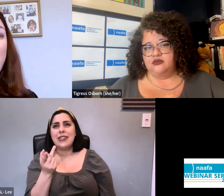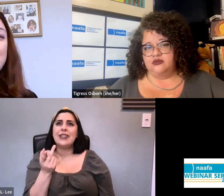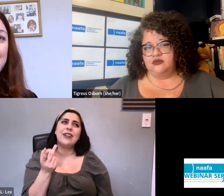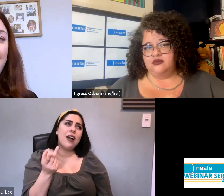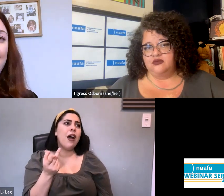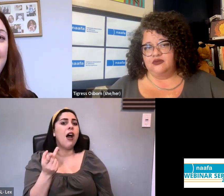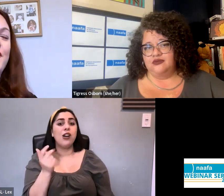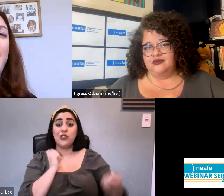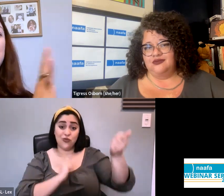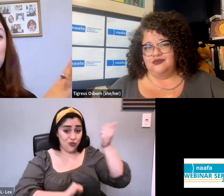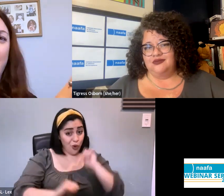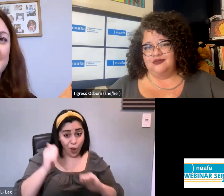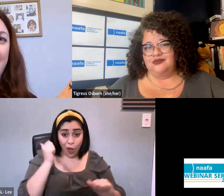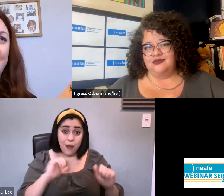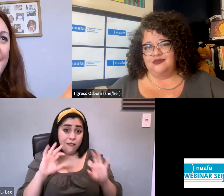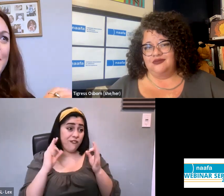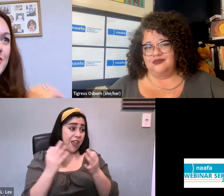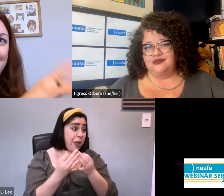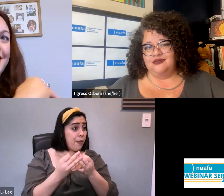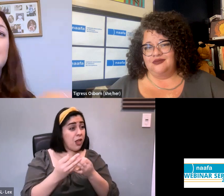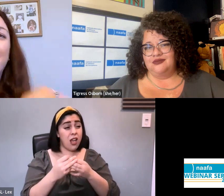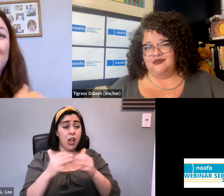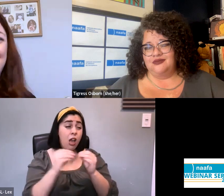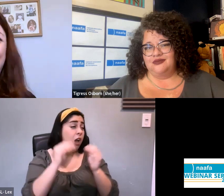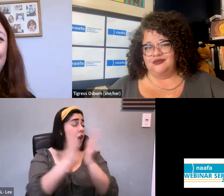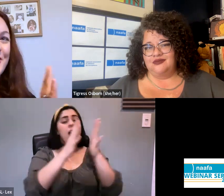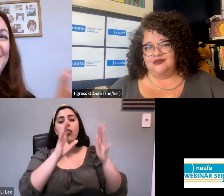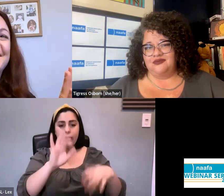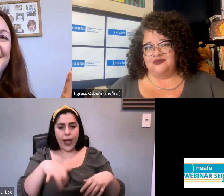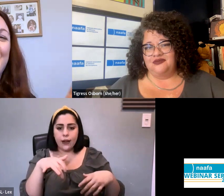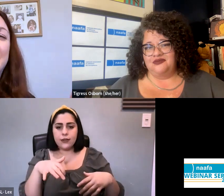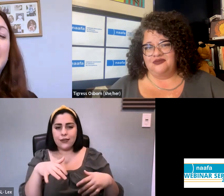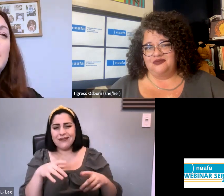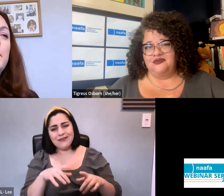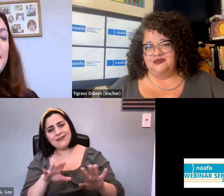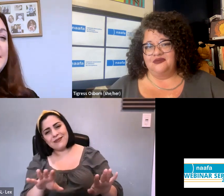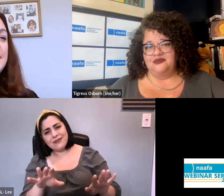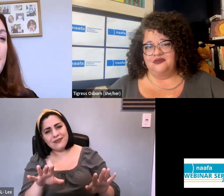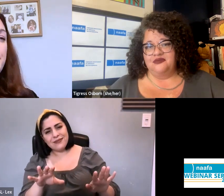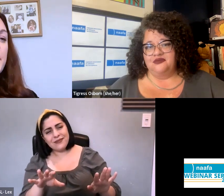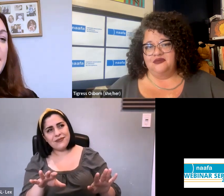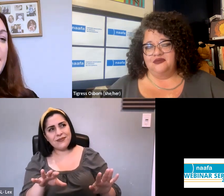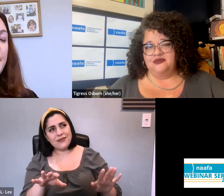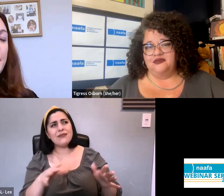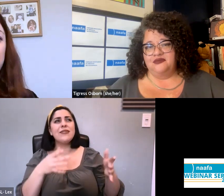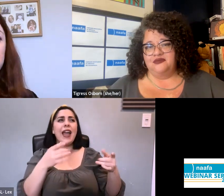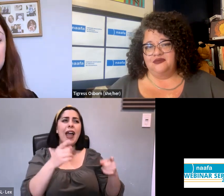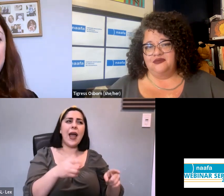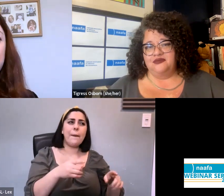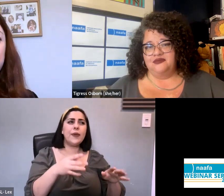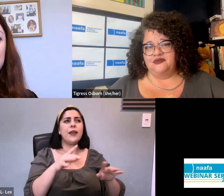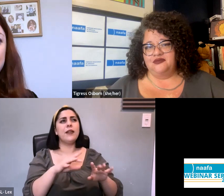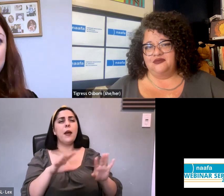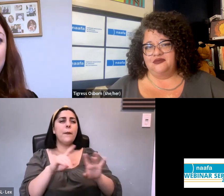the drama side of it, the family drama side of it, which as a general rule, that doesn't happen. But their